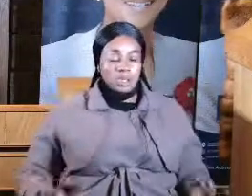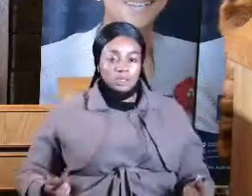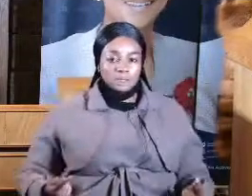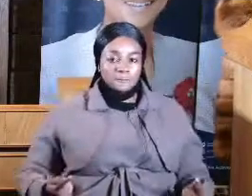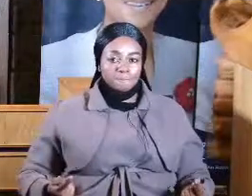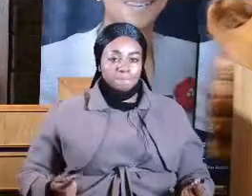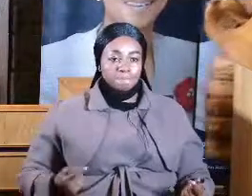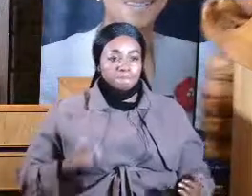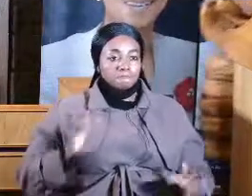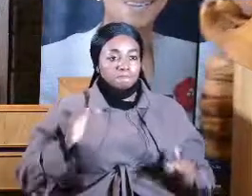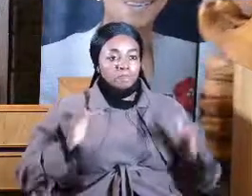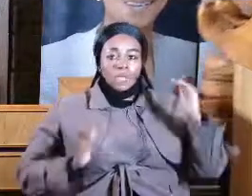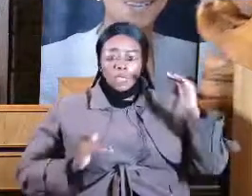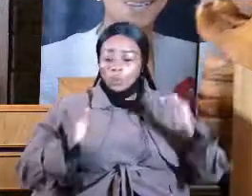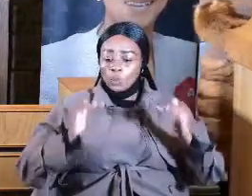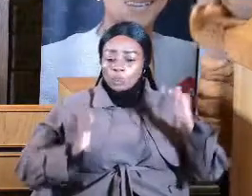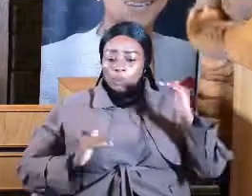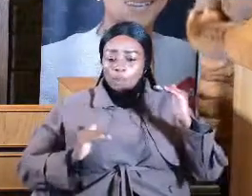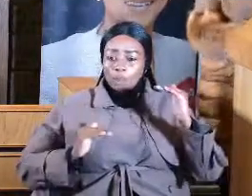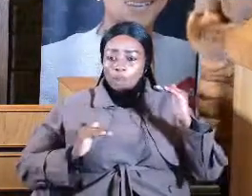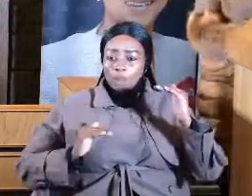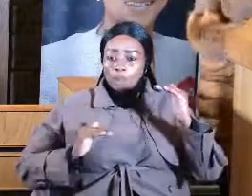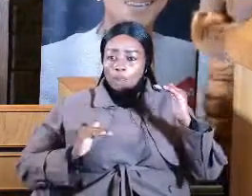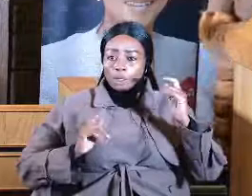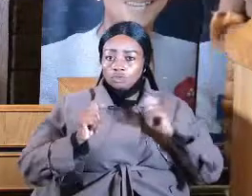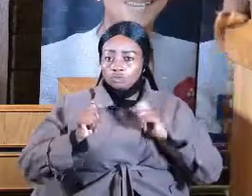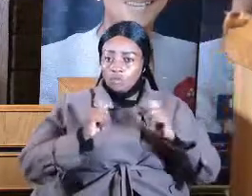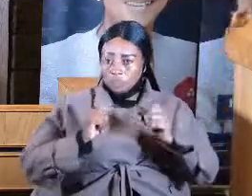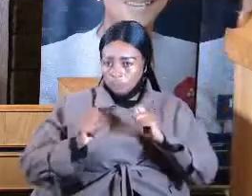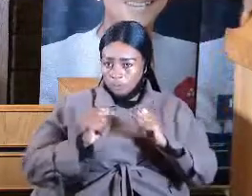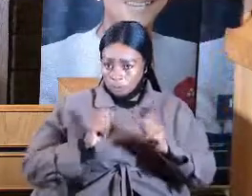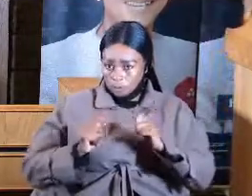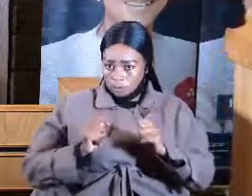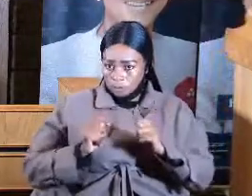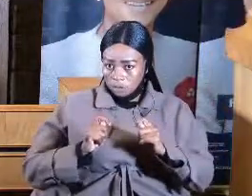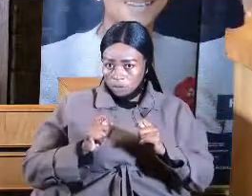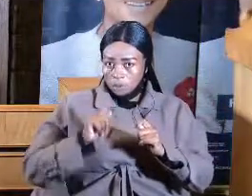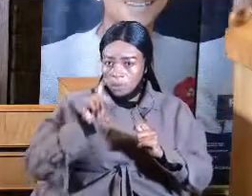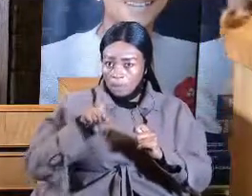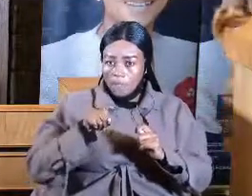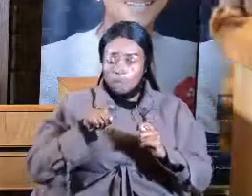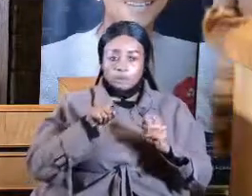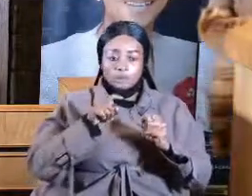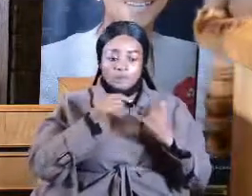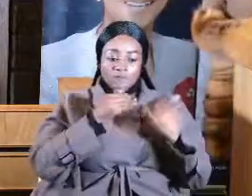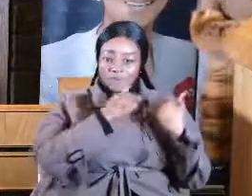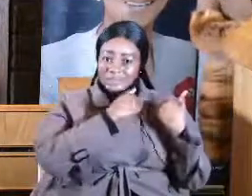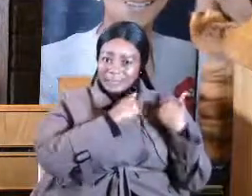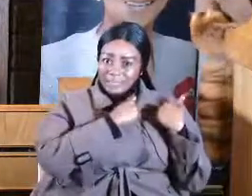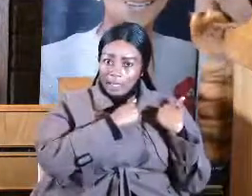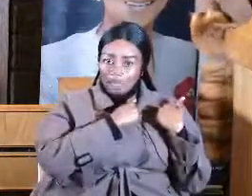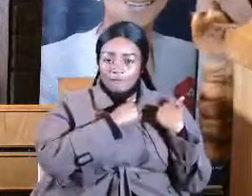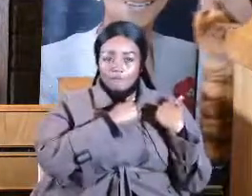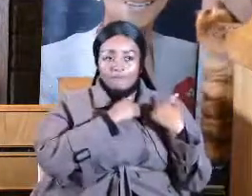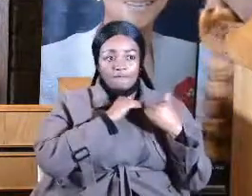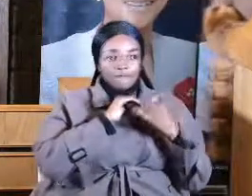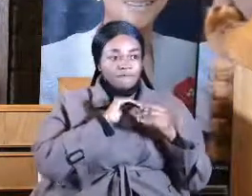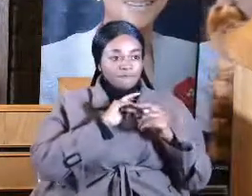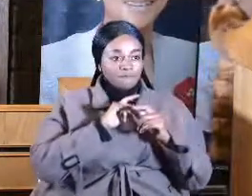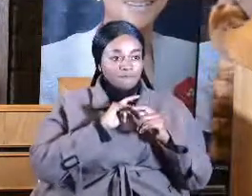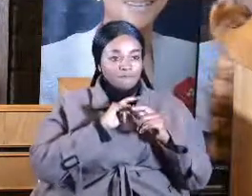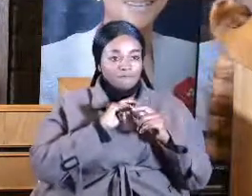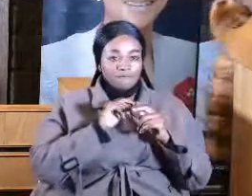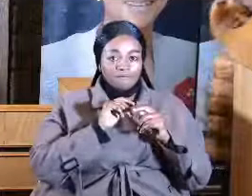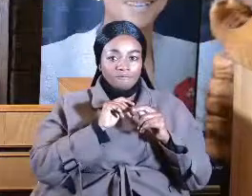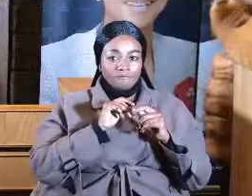Equitable access to public transport is about making their need for safe, efficient, sustainable mobility